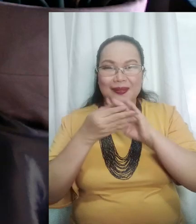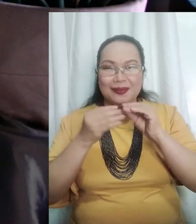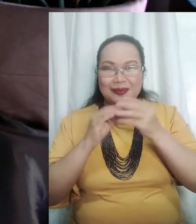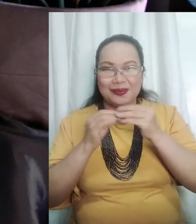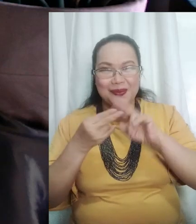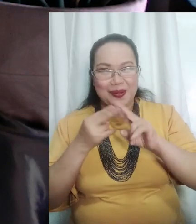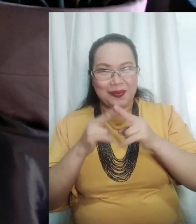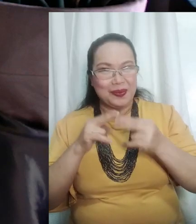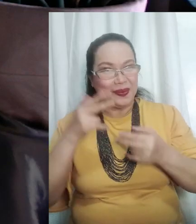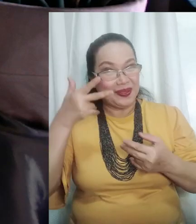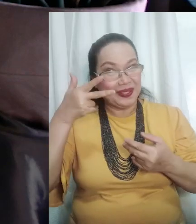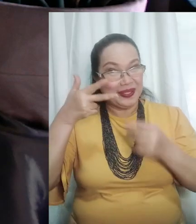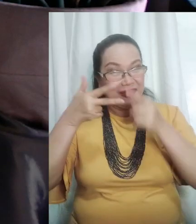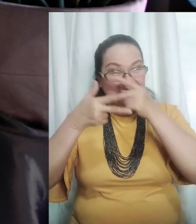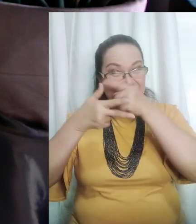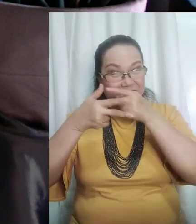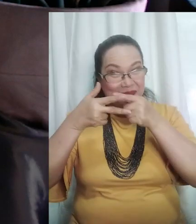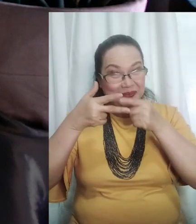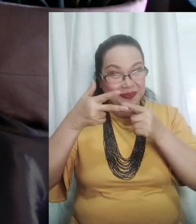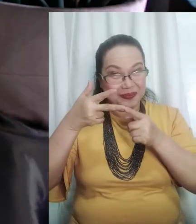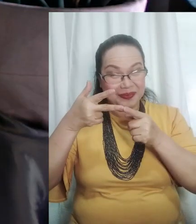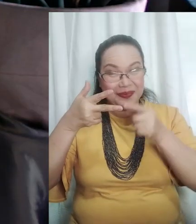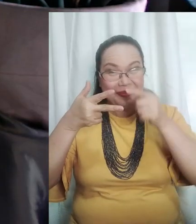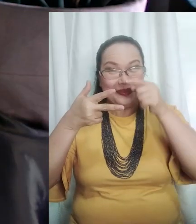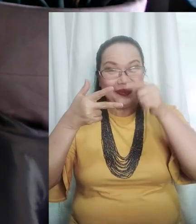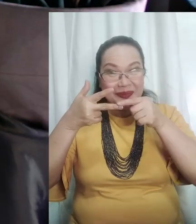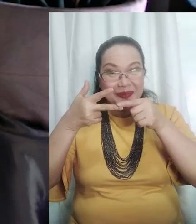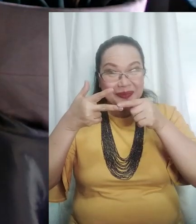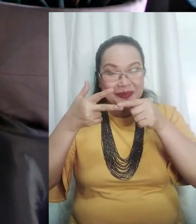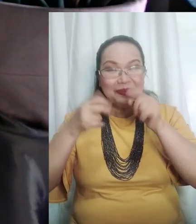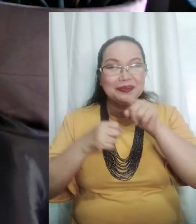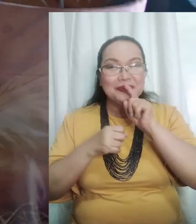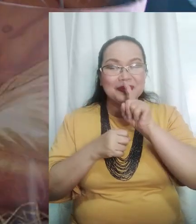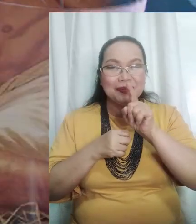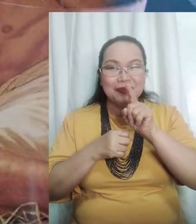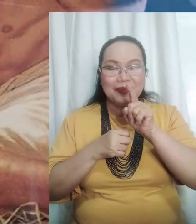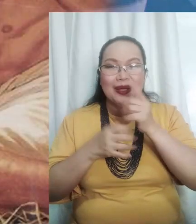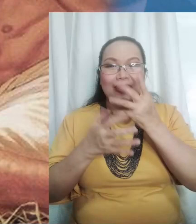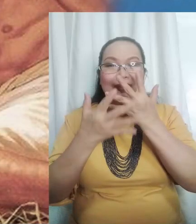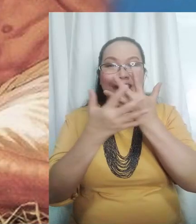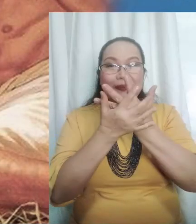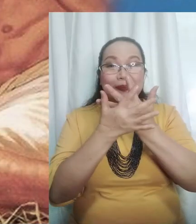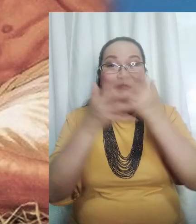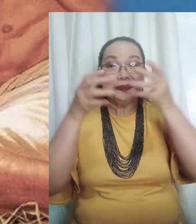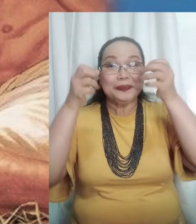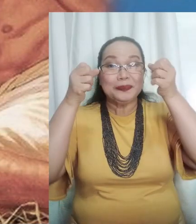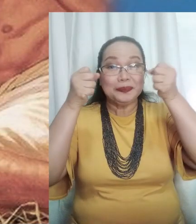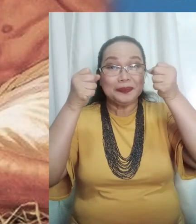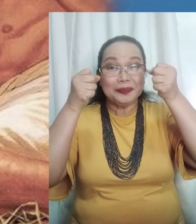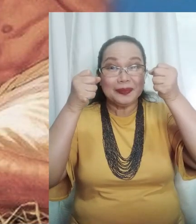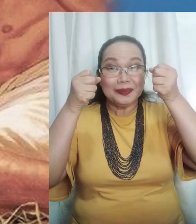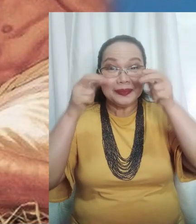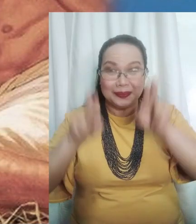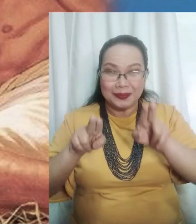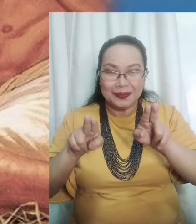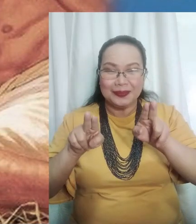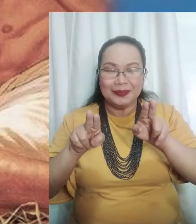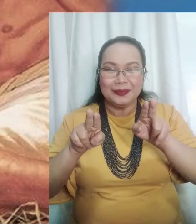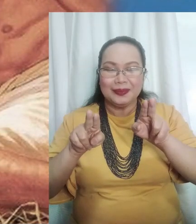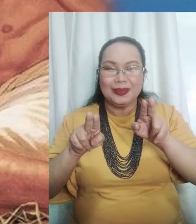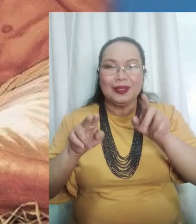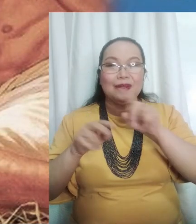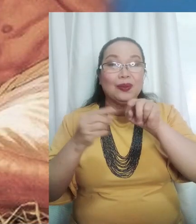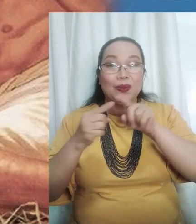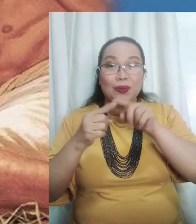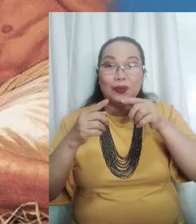Story number three. Story number three, the prison episode. When